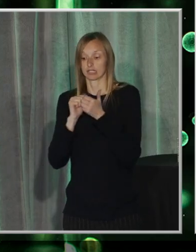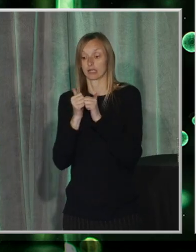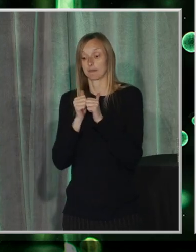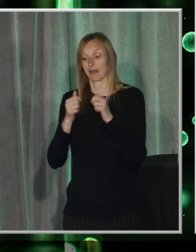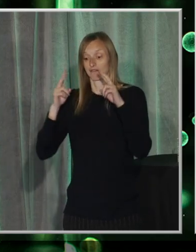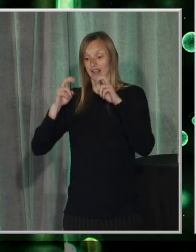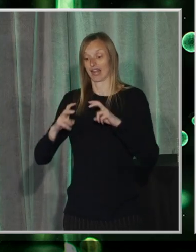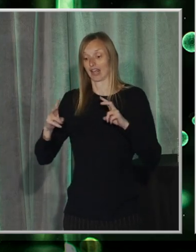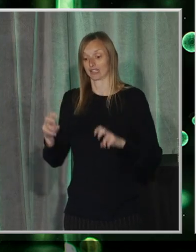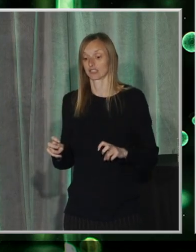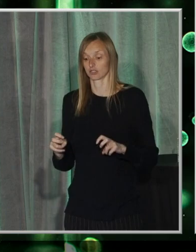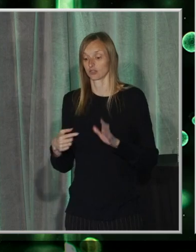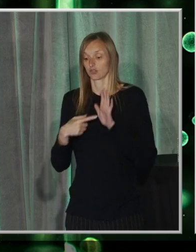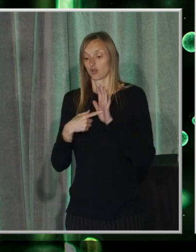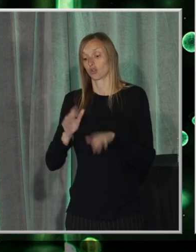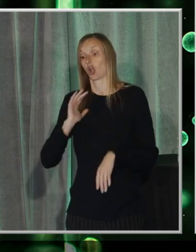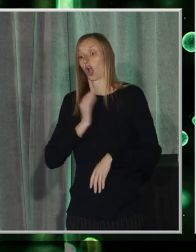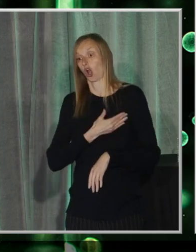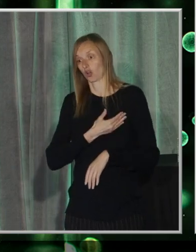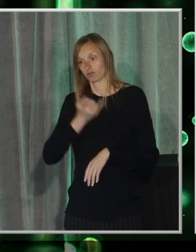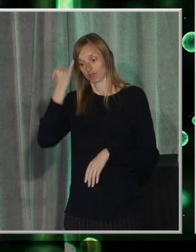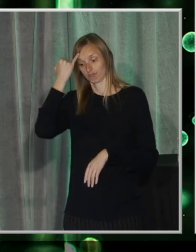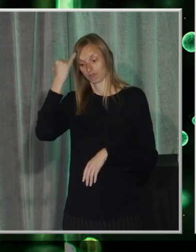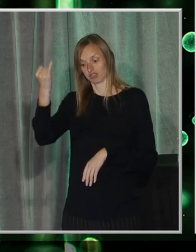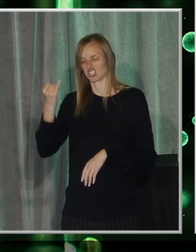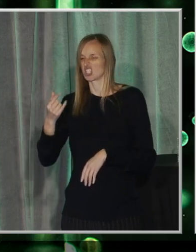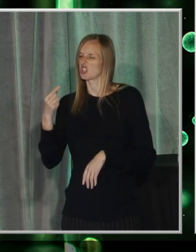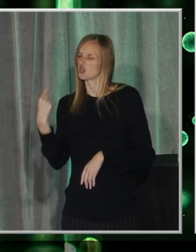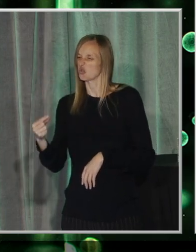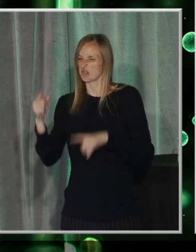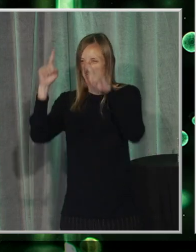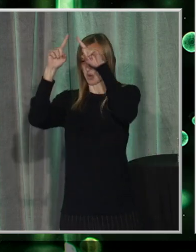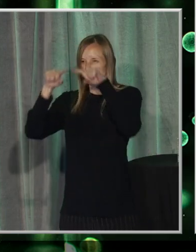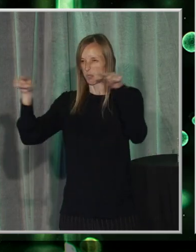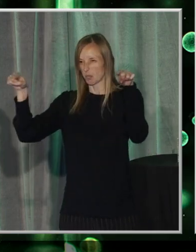analysis highlights that our solution in dark green